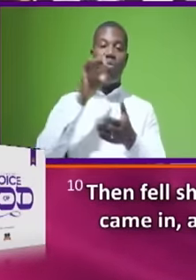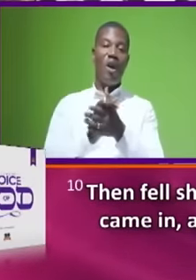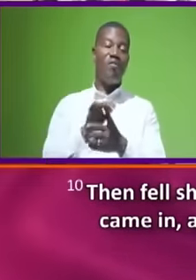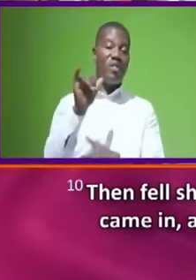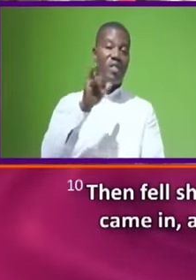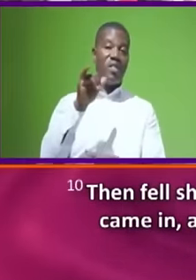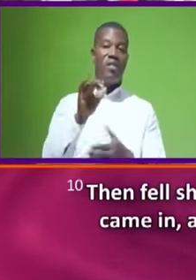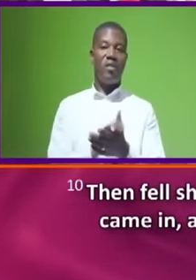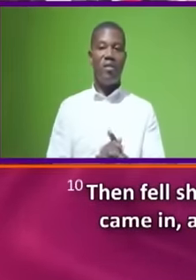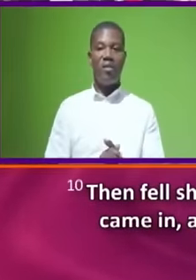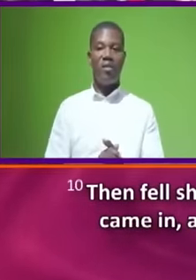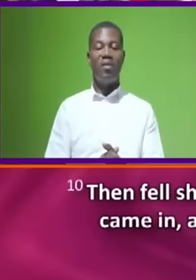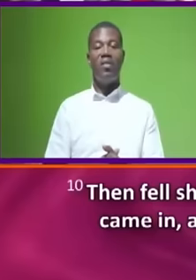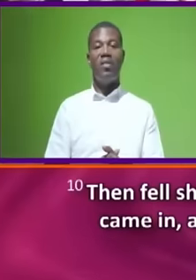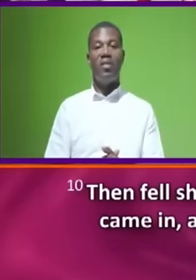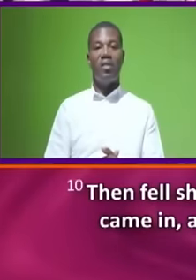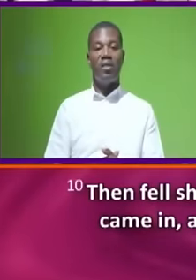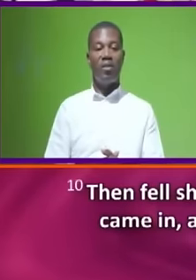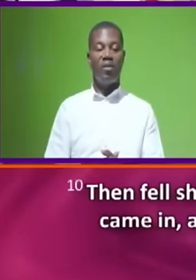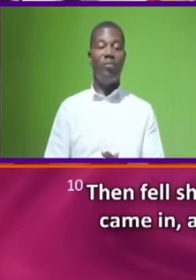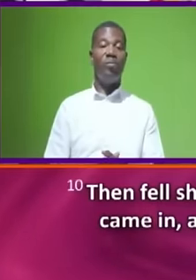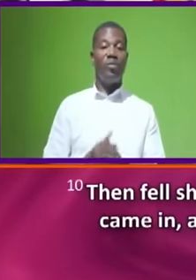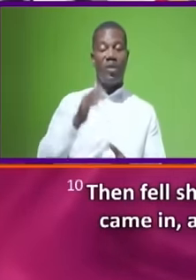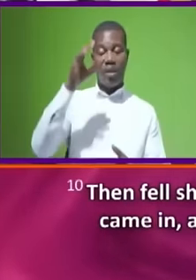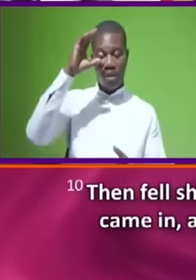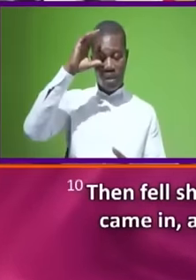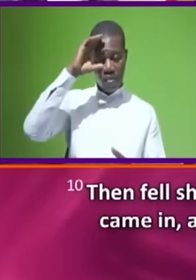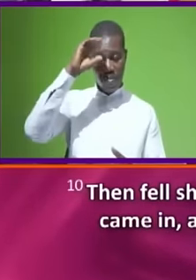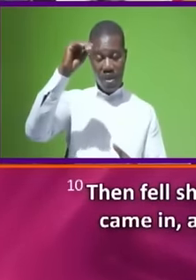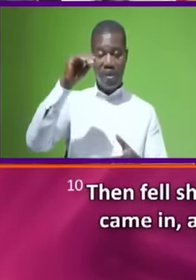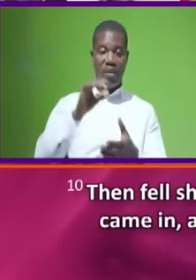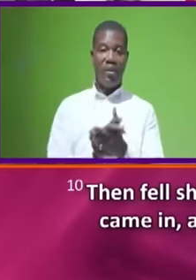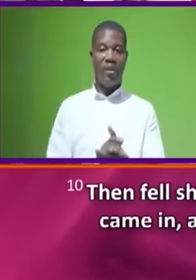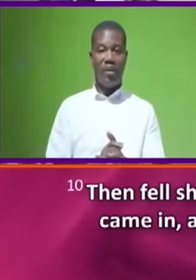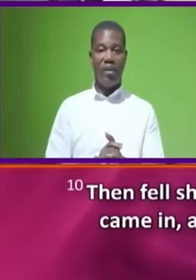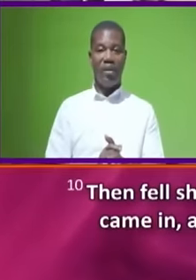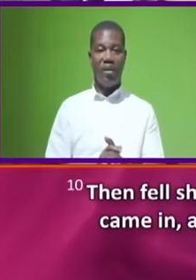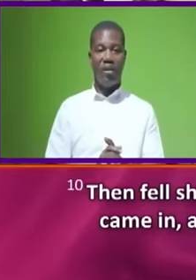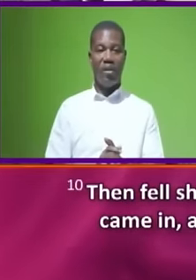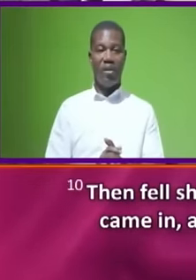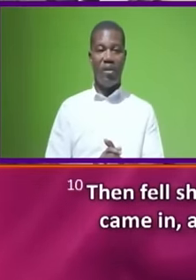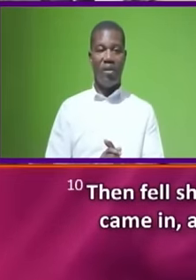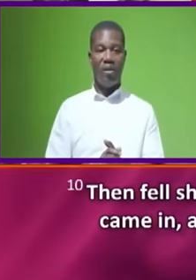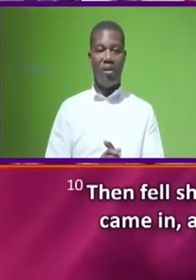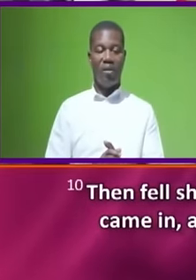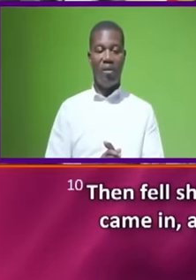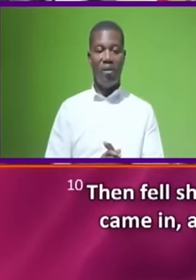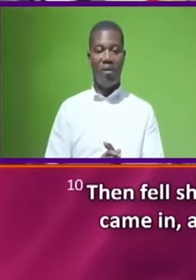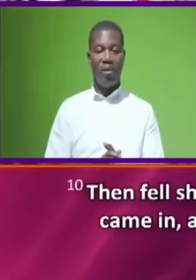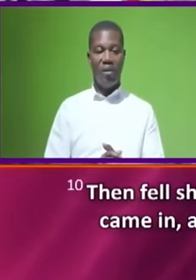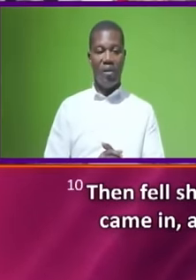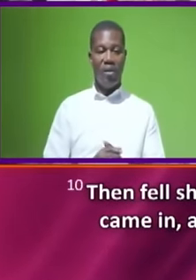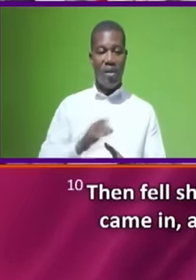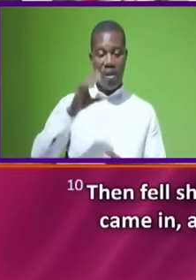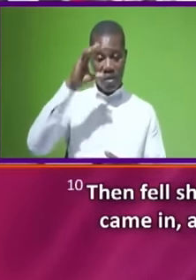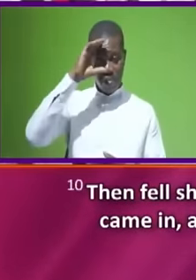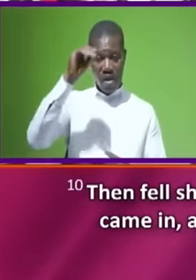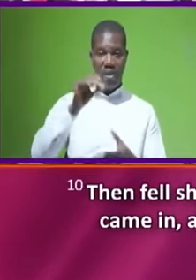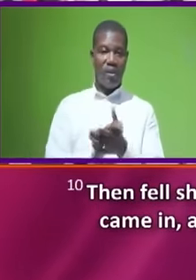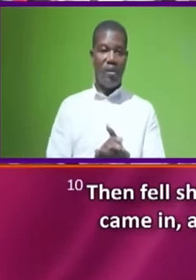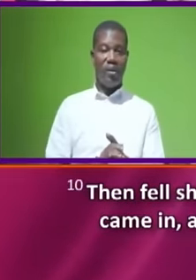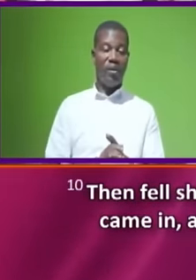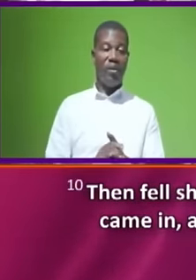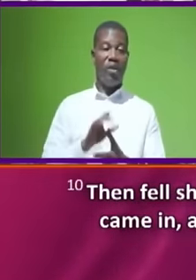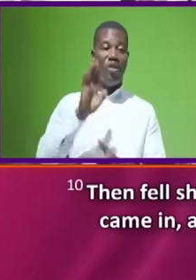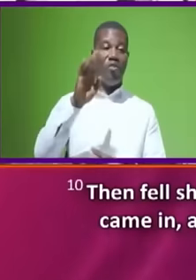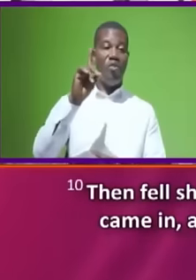Bema kura yaza na wo ba wa shoka wa ohunu su wa ninja na fo beja o. Yes. If a man is a